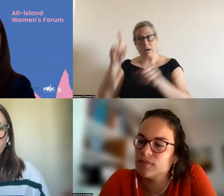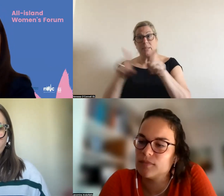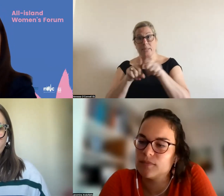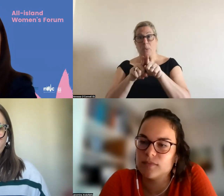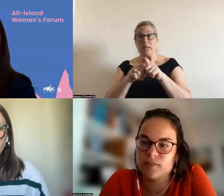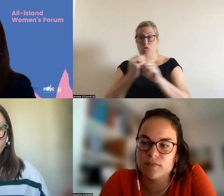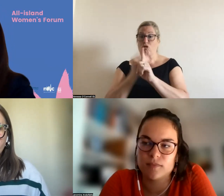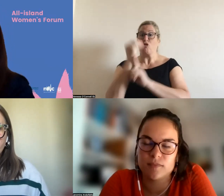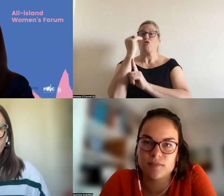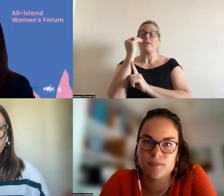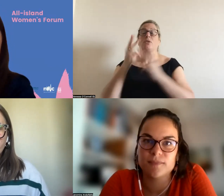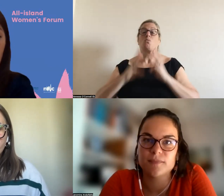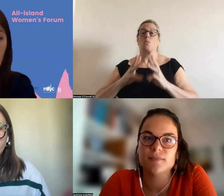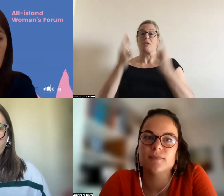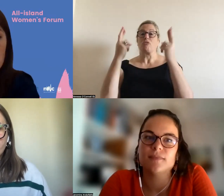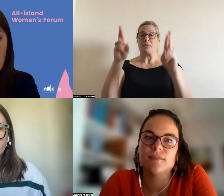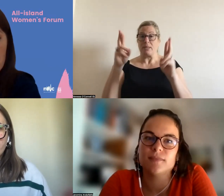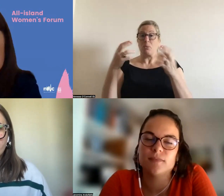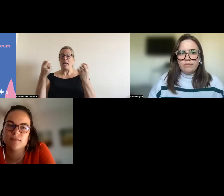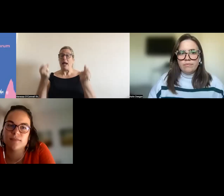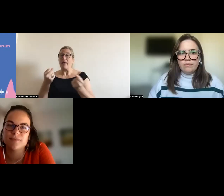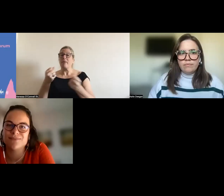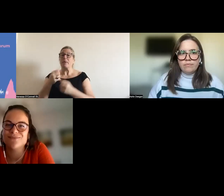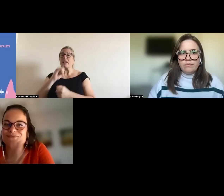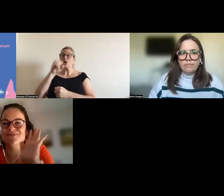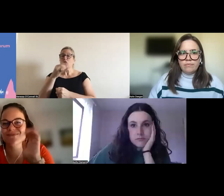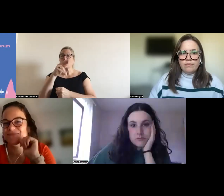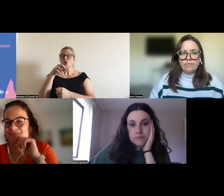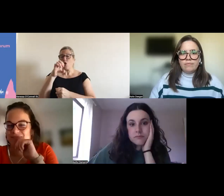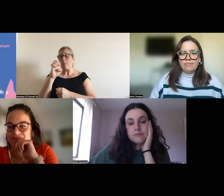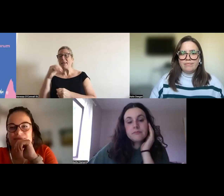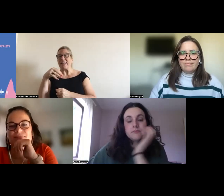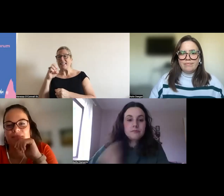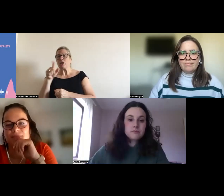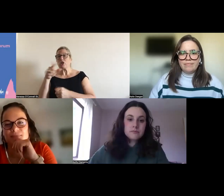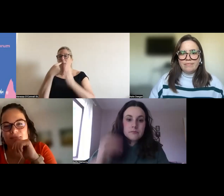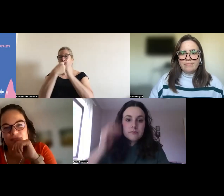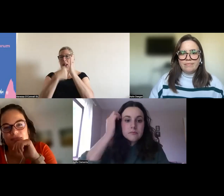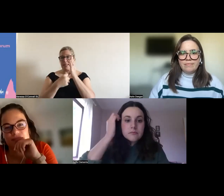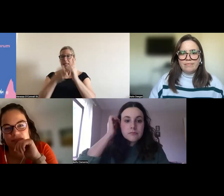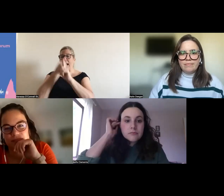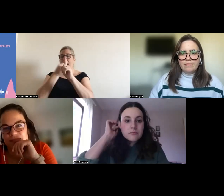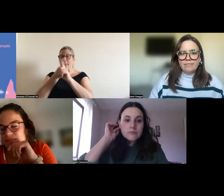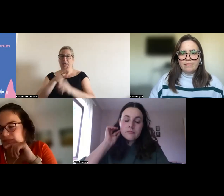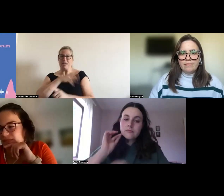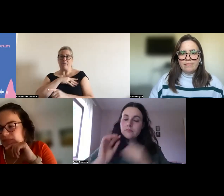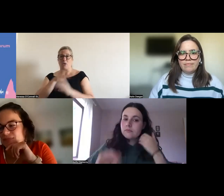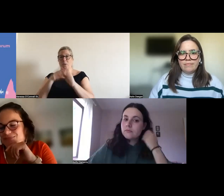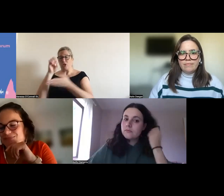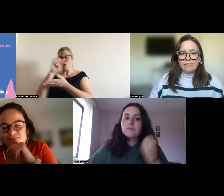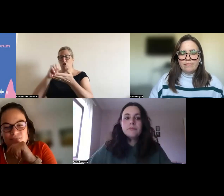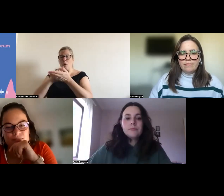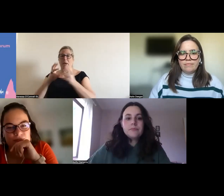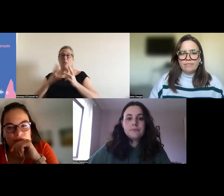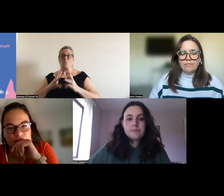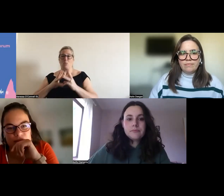women's representation. So with us, we have Jéromine, who is the Policy and Campaign Officer with the European Women's Lobby.